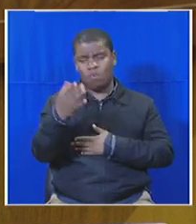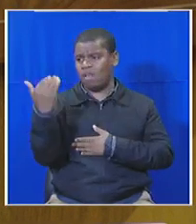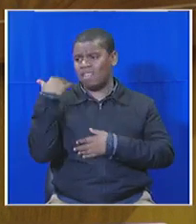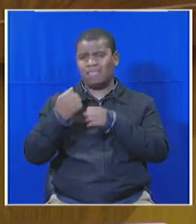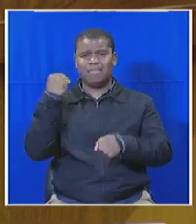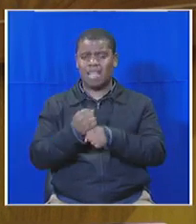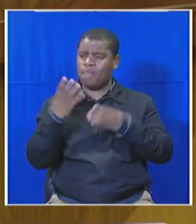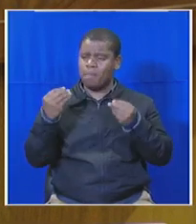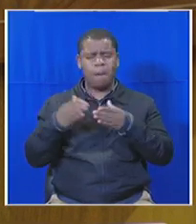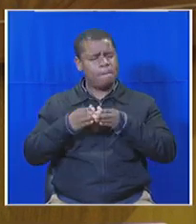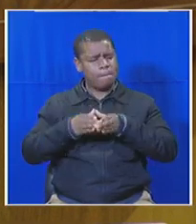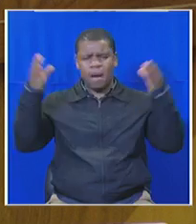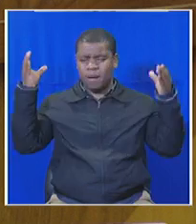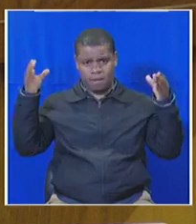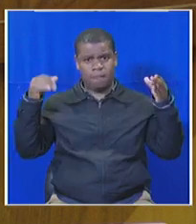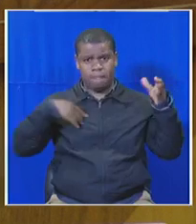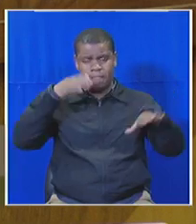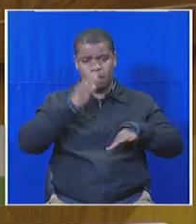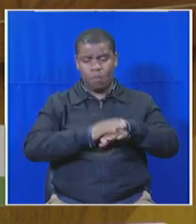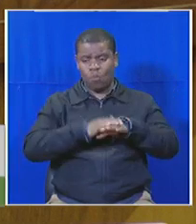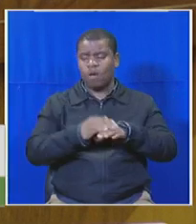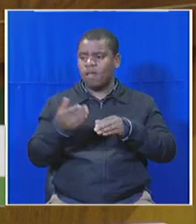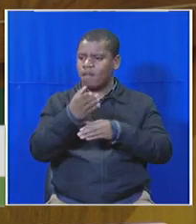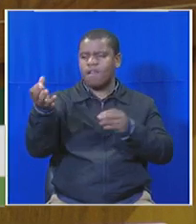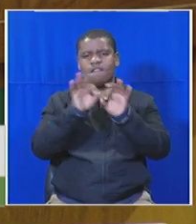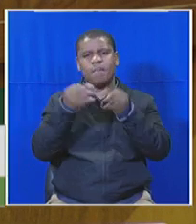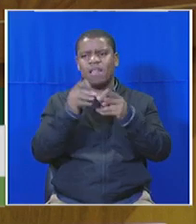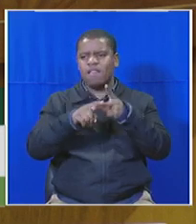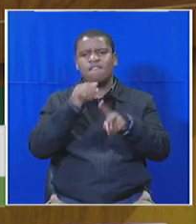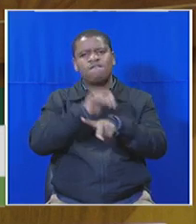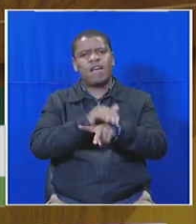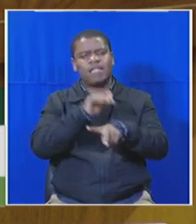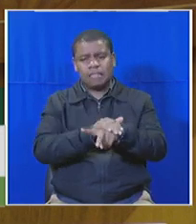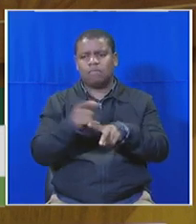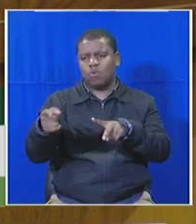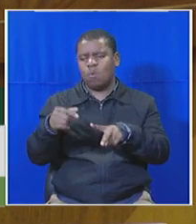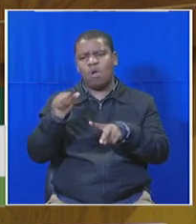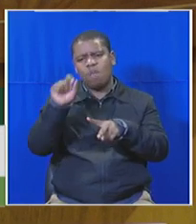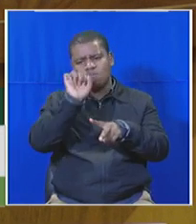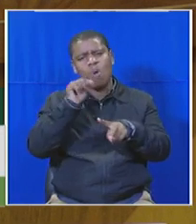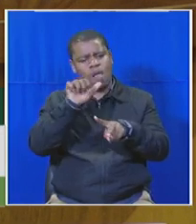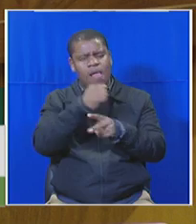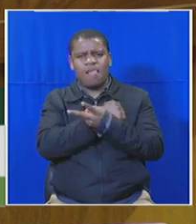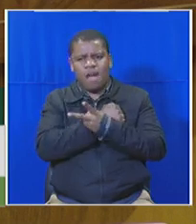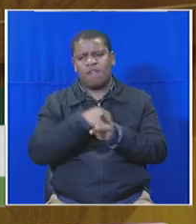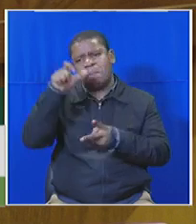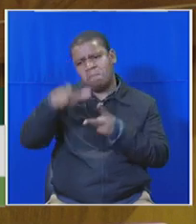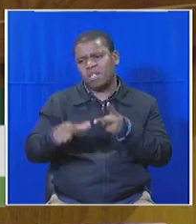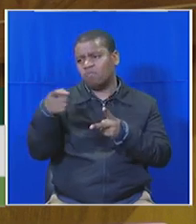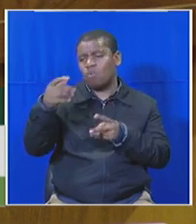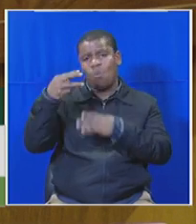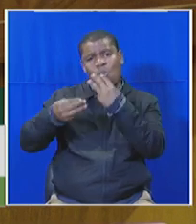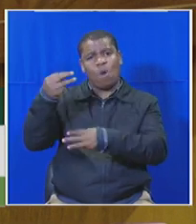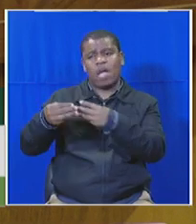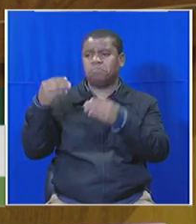We would like to express our condolences to all those families and friends who have lost their loved ones and colleagues in the line of duty,